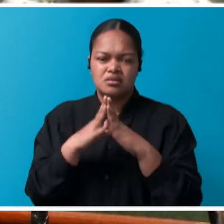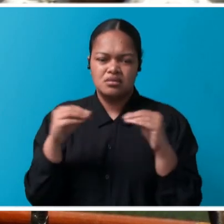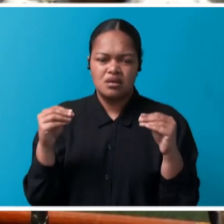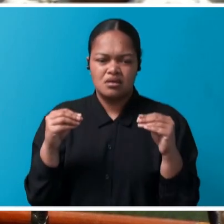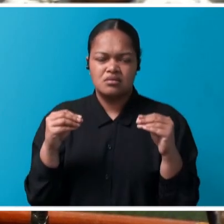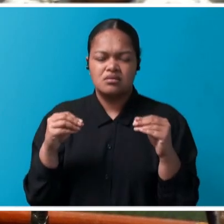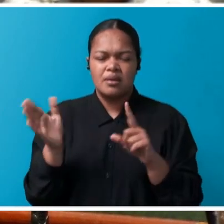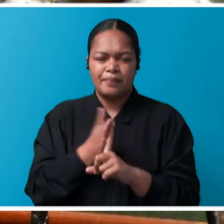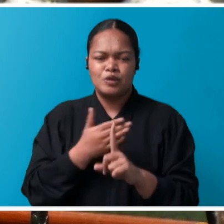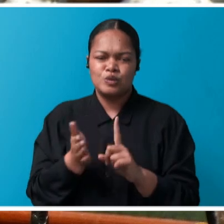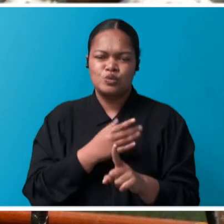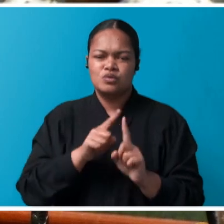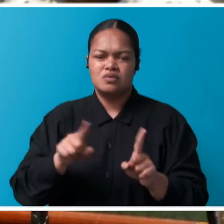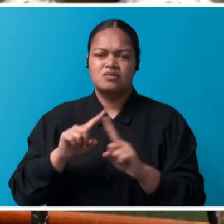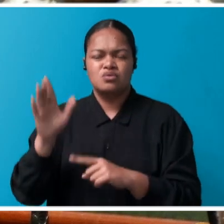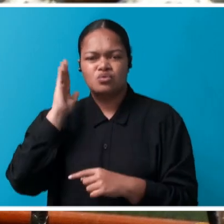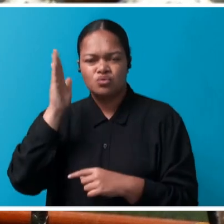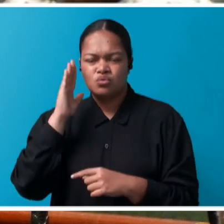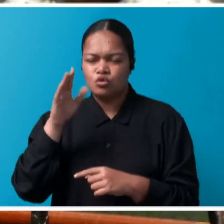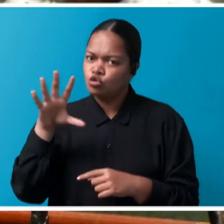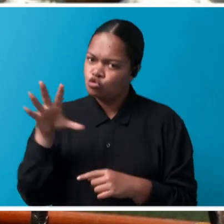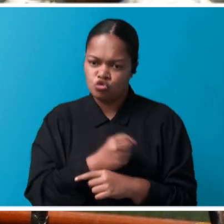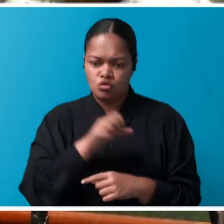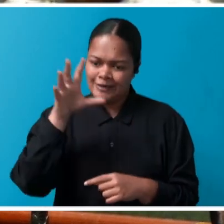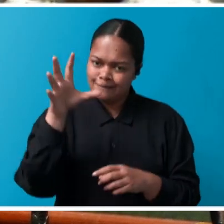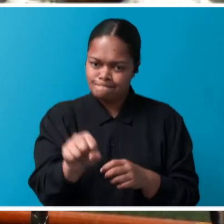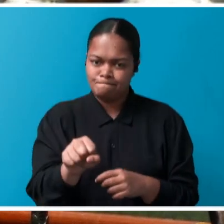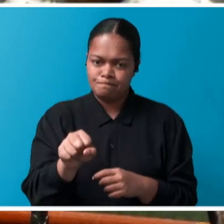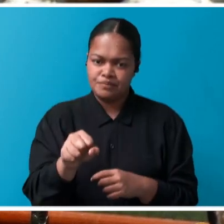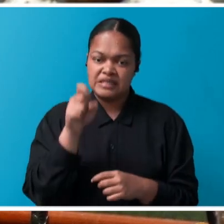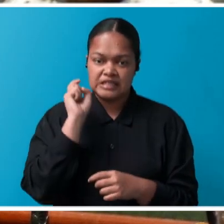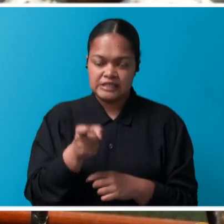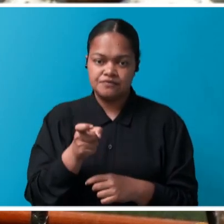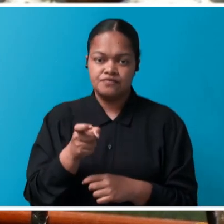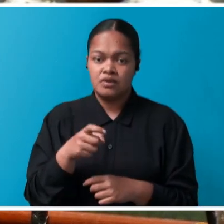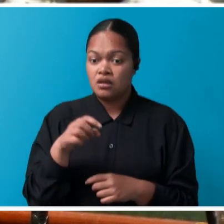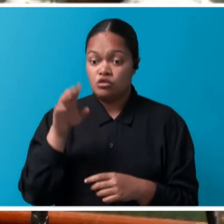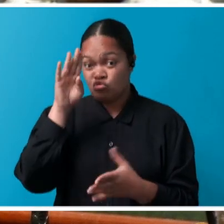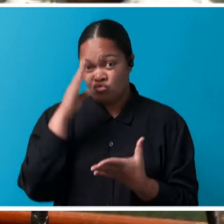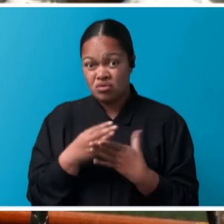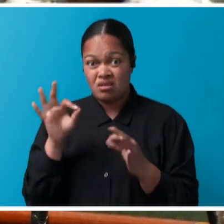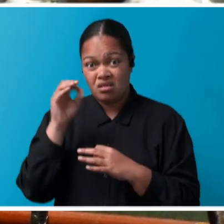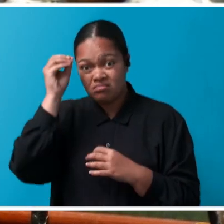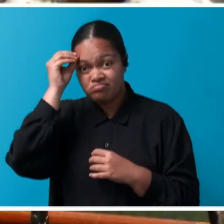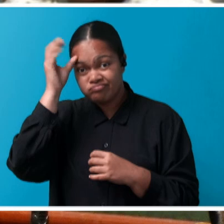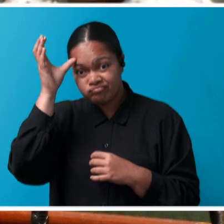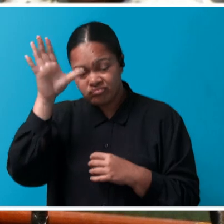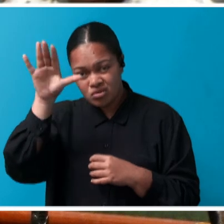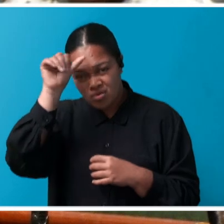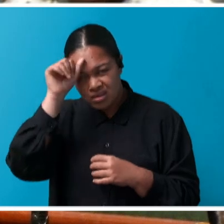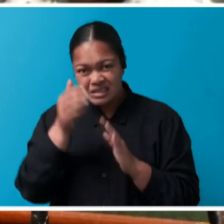schools, should be held accountable if students do not gain essential knowledge and skills regarding